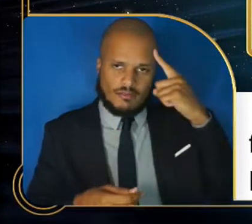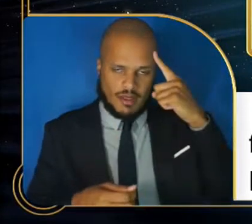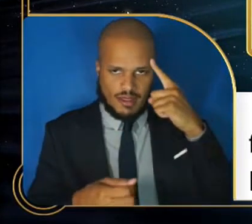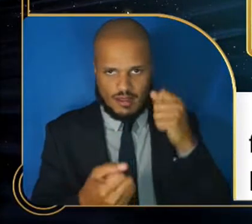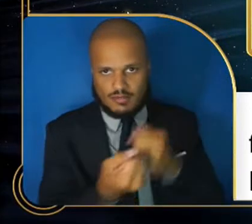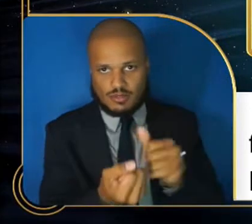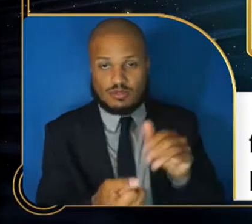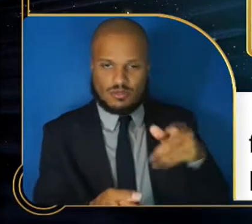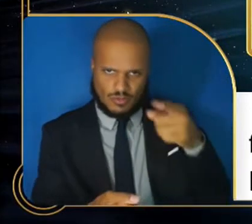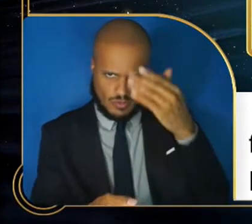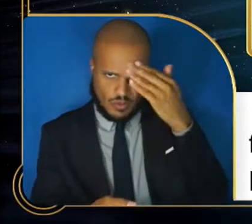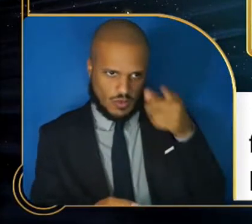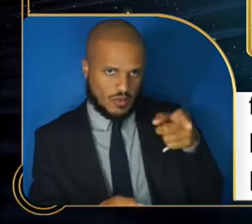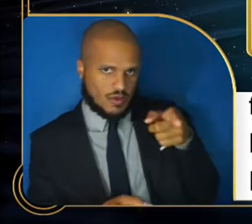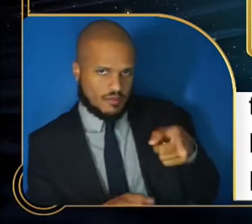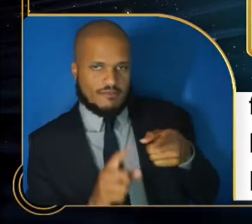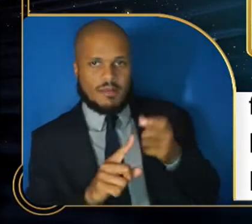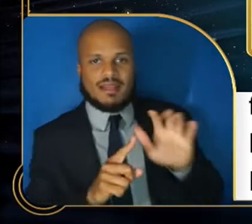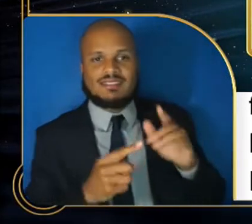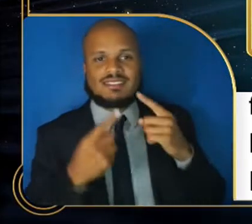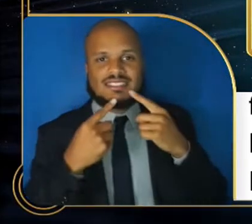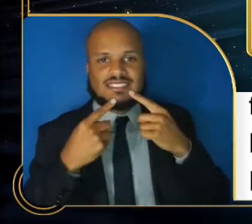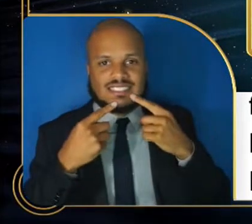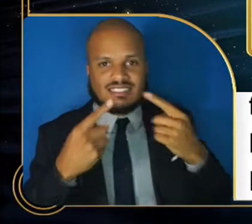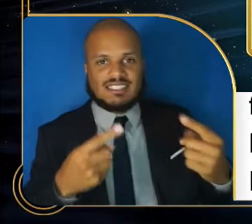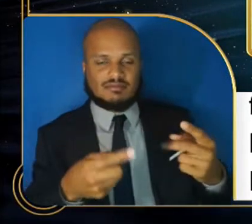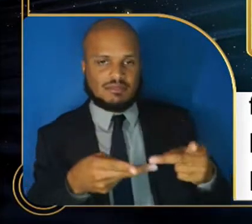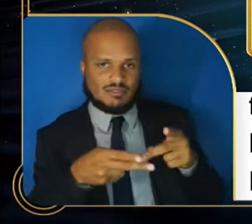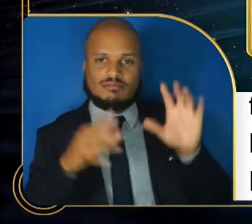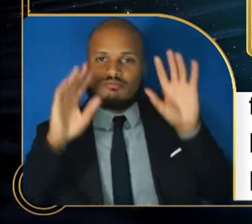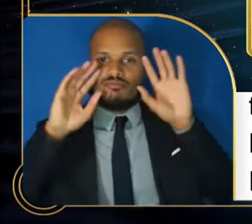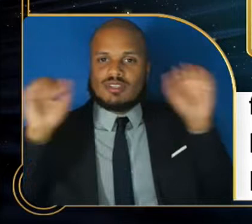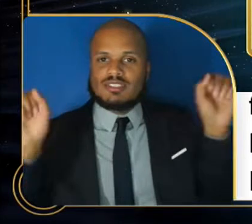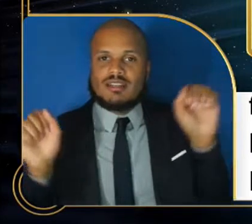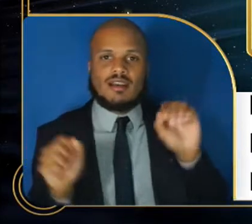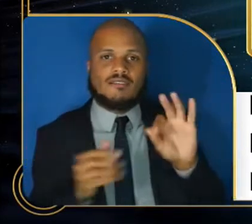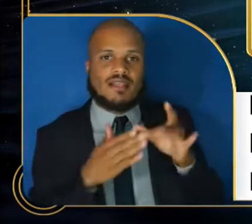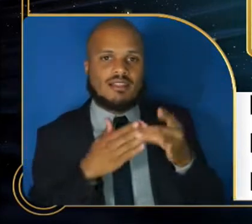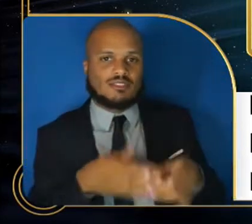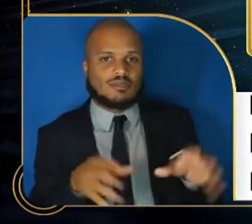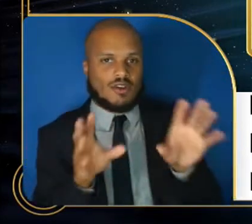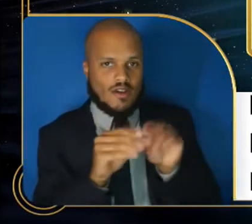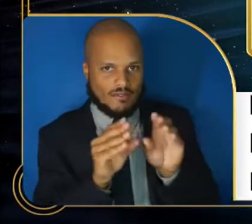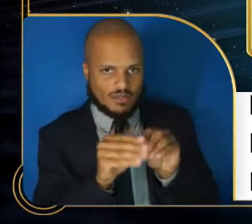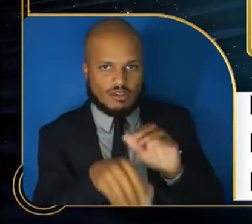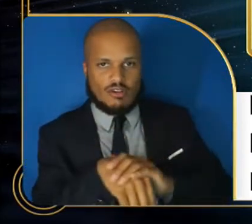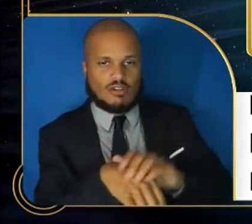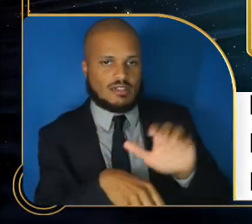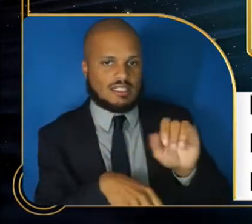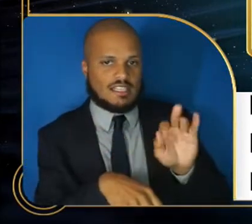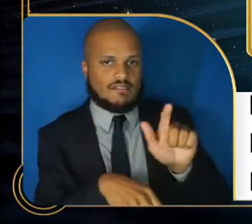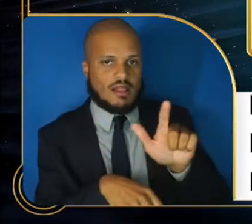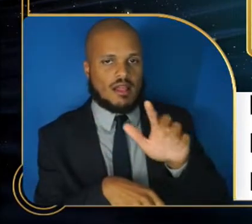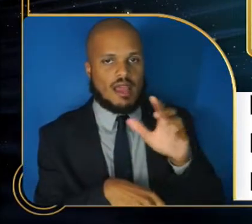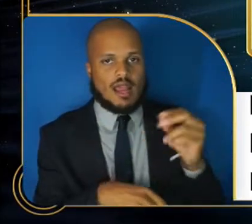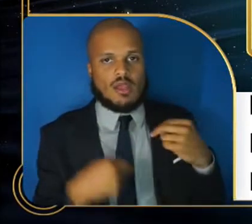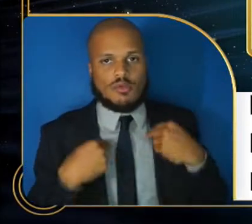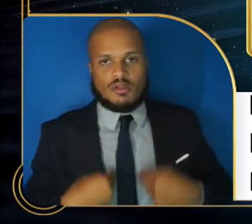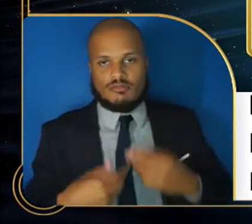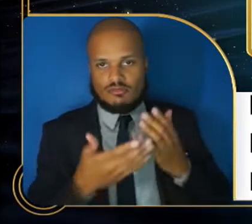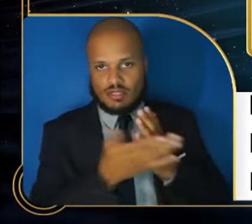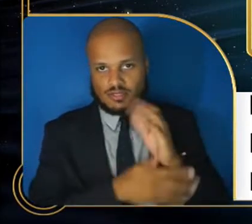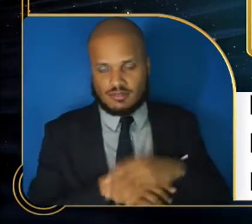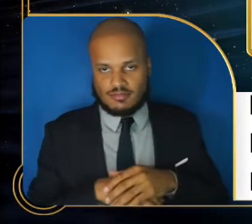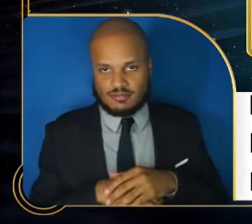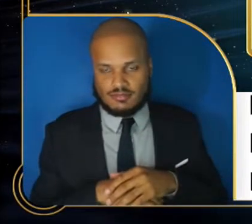from his successful tenure as the president of the Leadership Conference on Civil and Human Rights. As